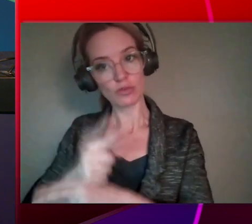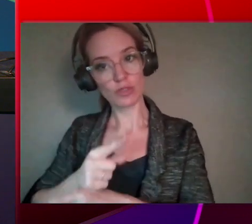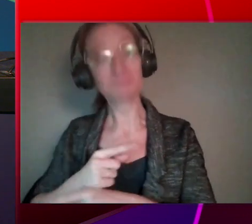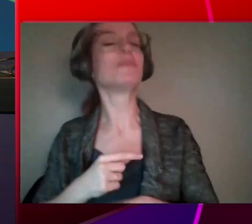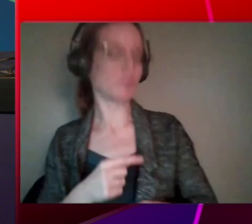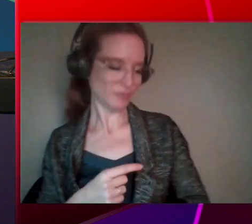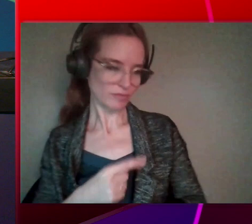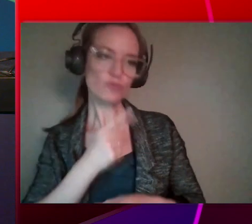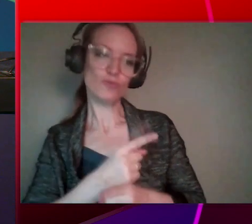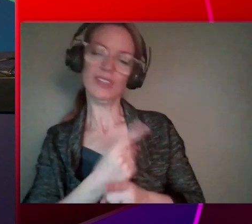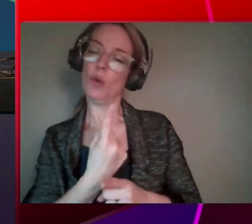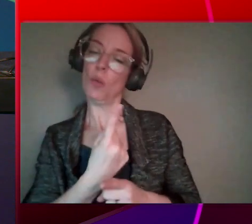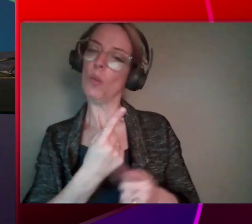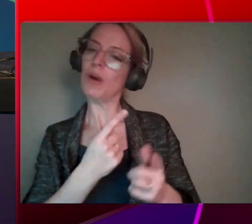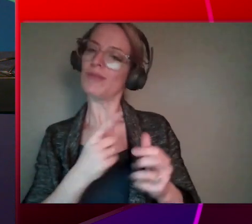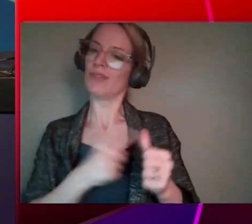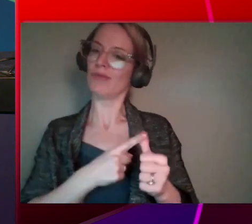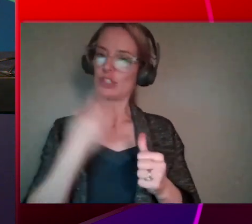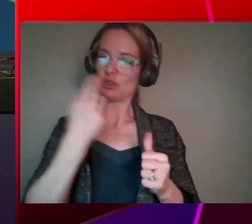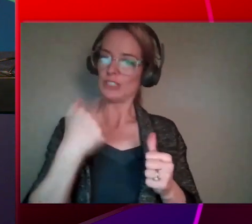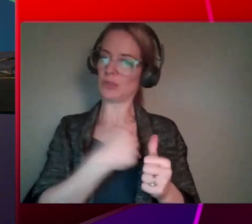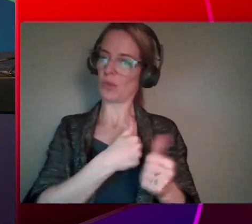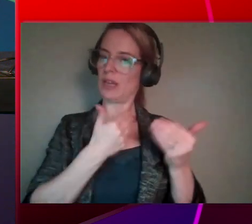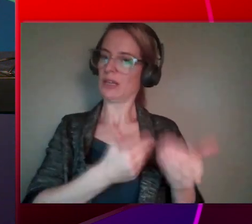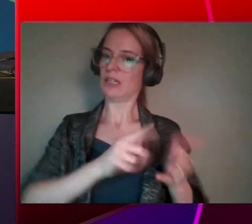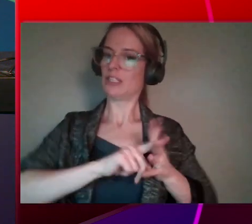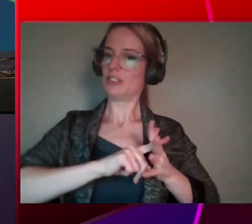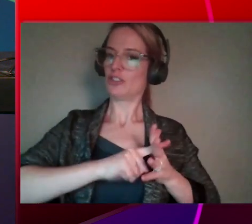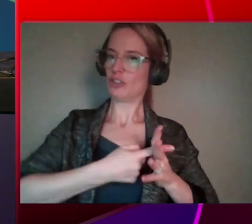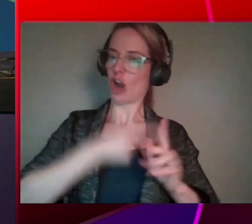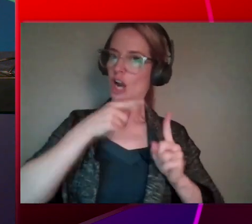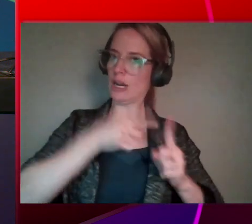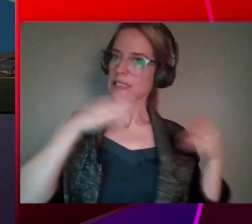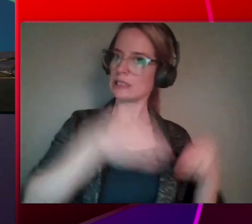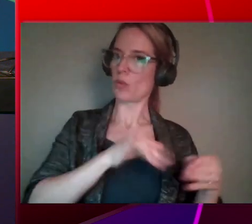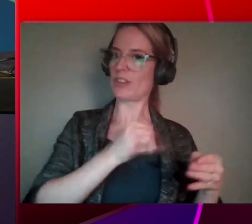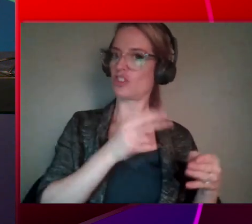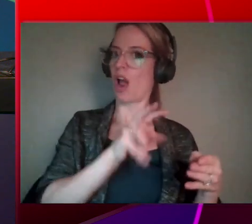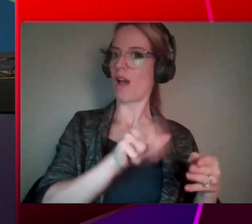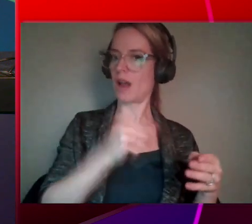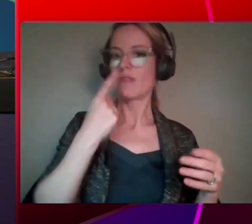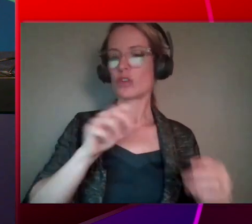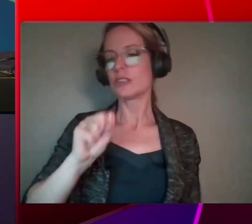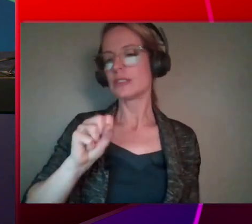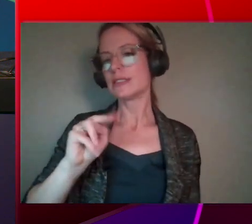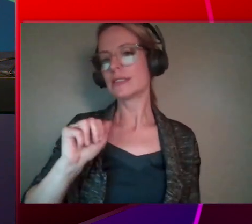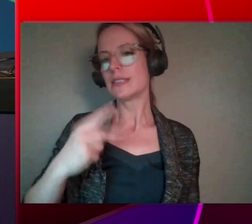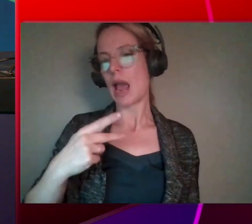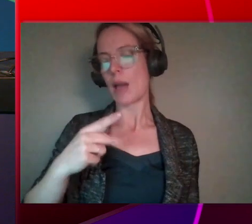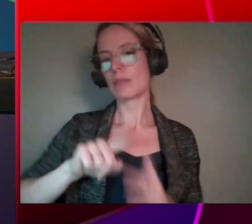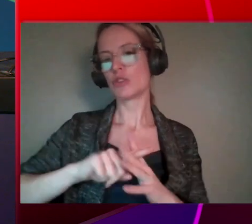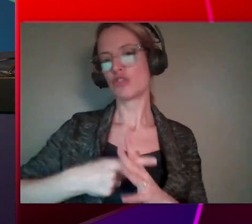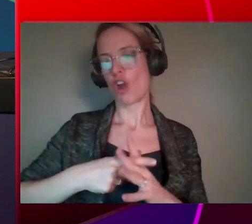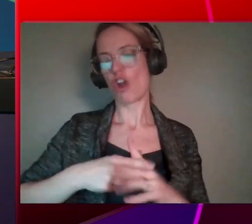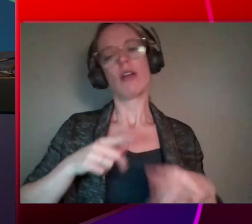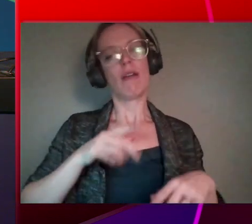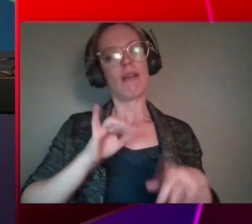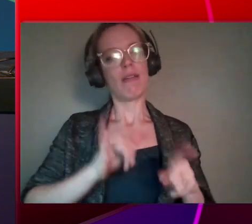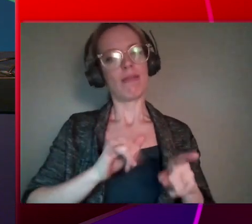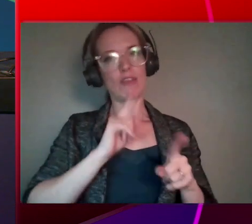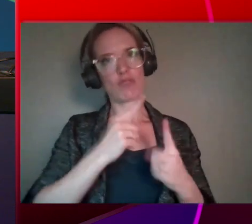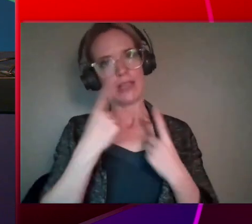started with Java for SnapStart is really around which languages feel the cold